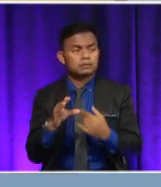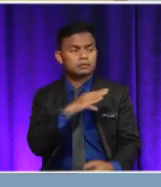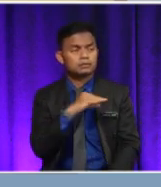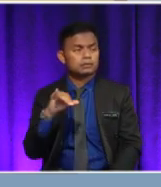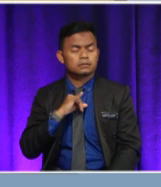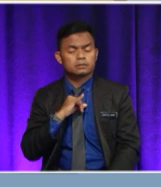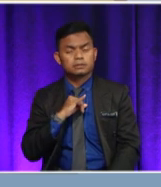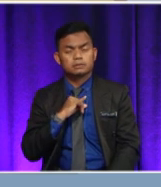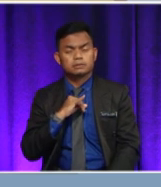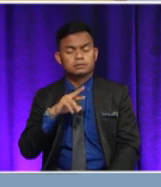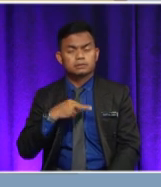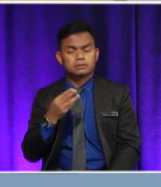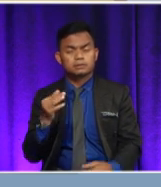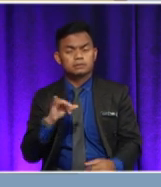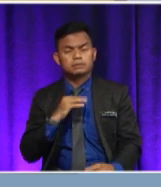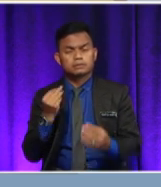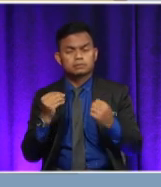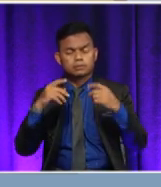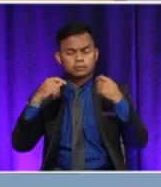try something less dangerous.